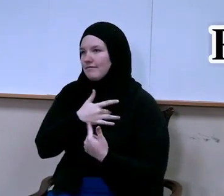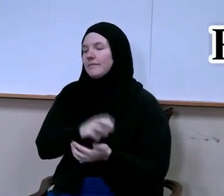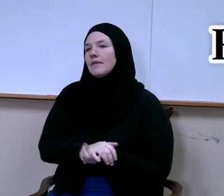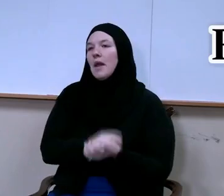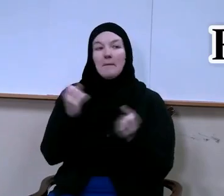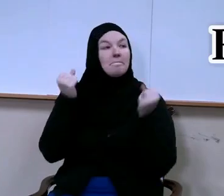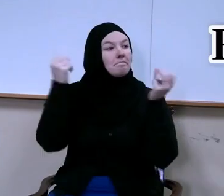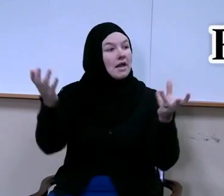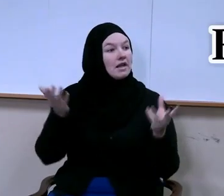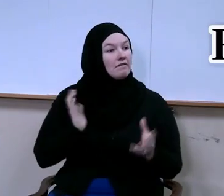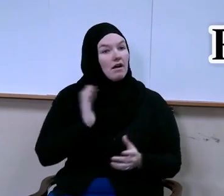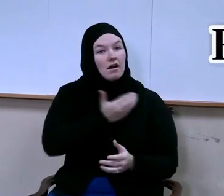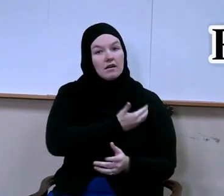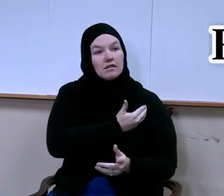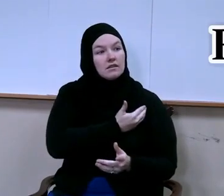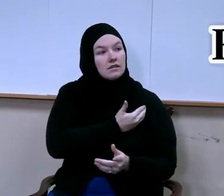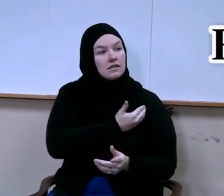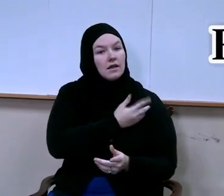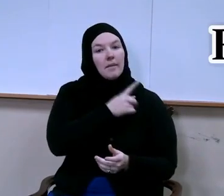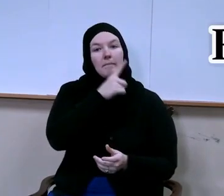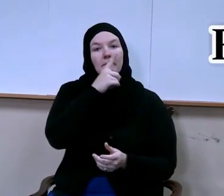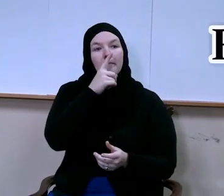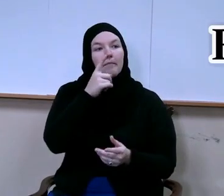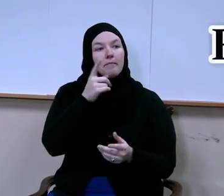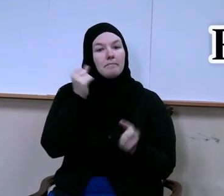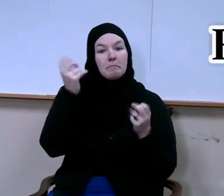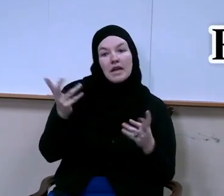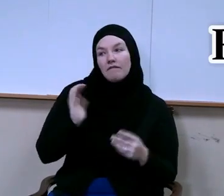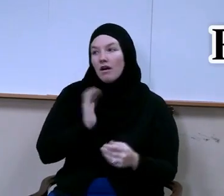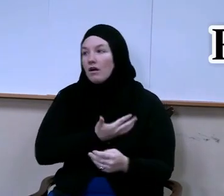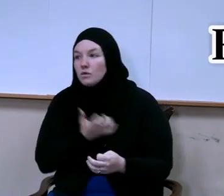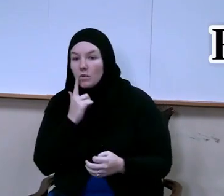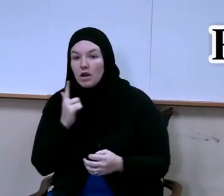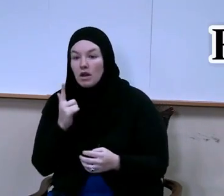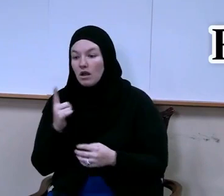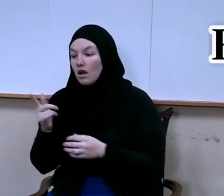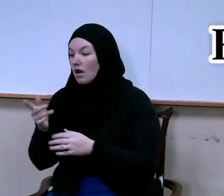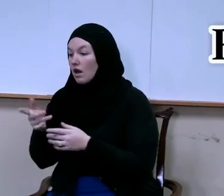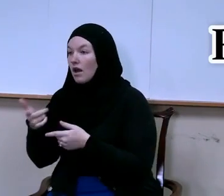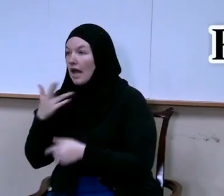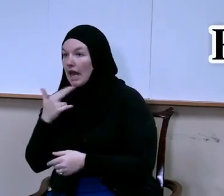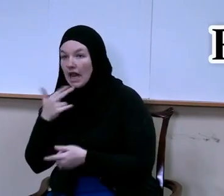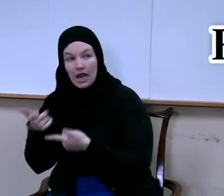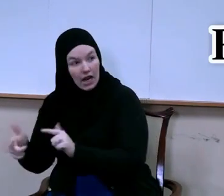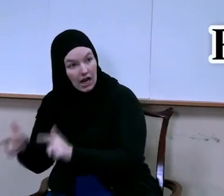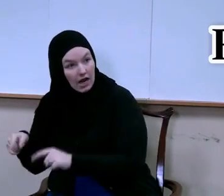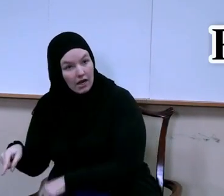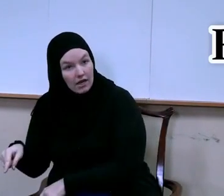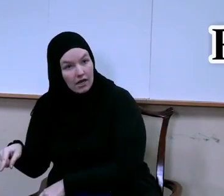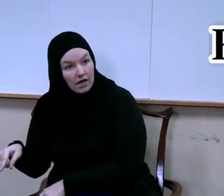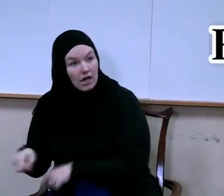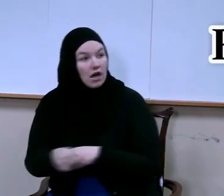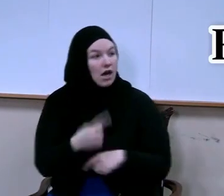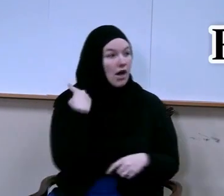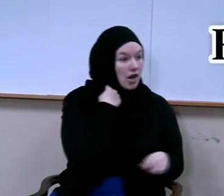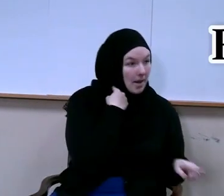enough. But many of us, because they want to cross the bridge of halal to haram or something makruh or